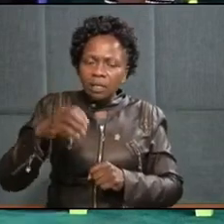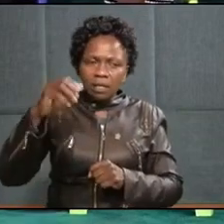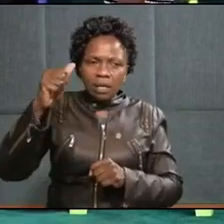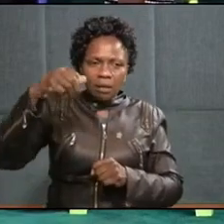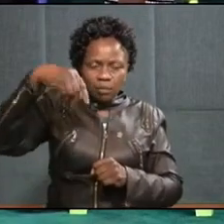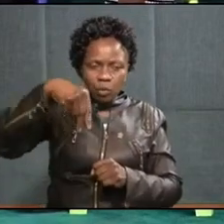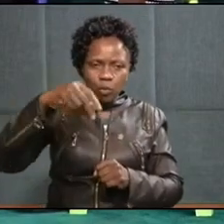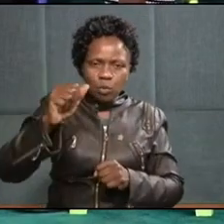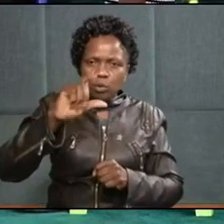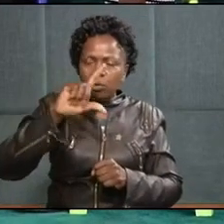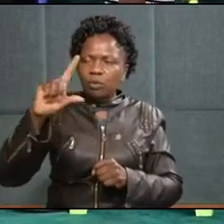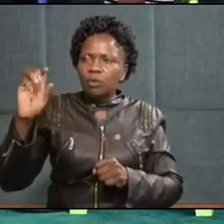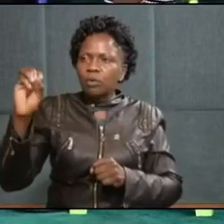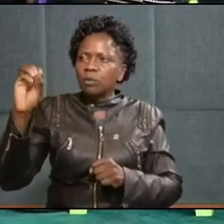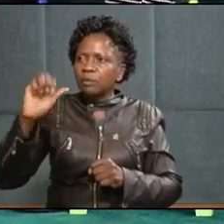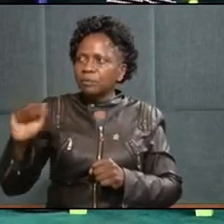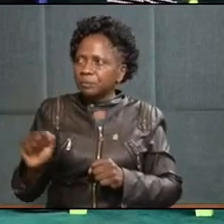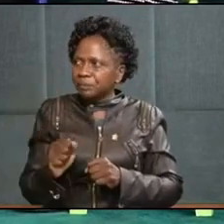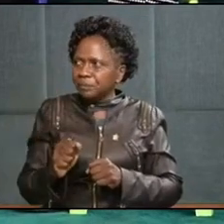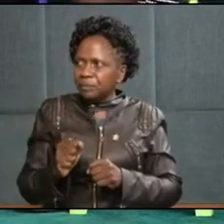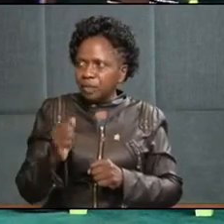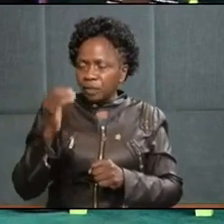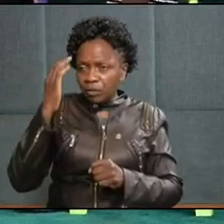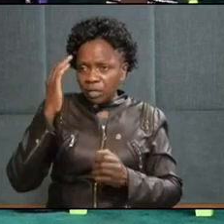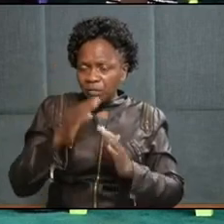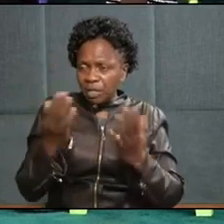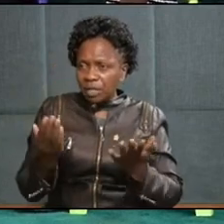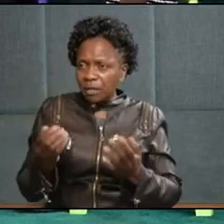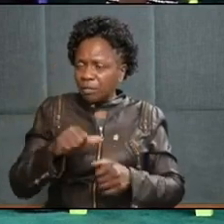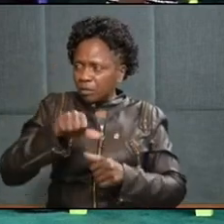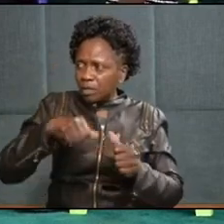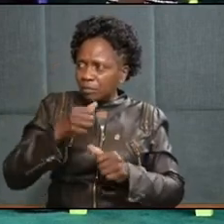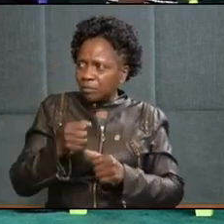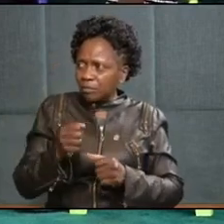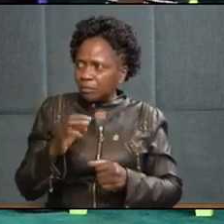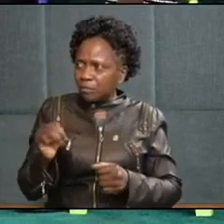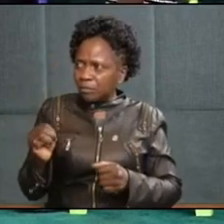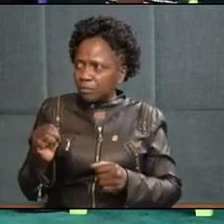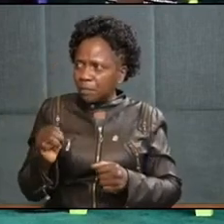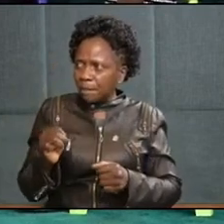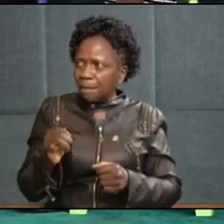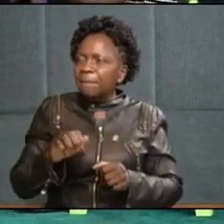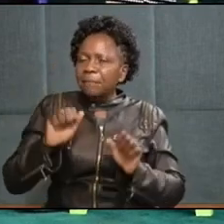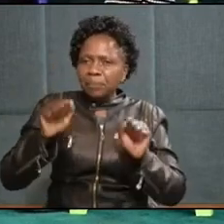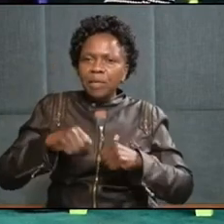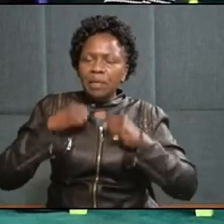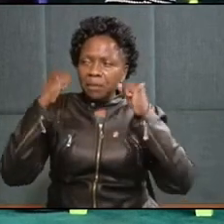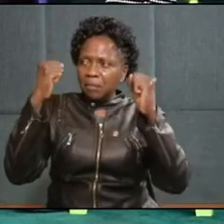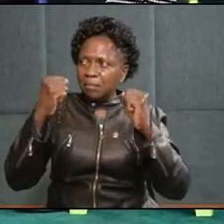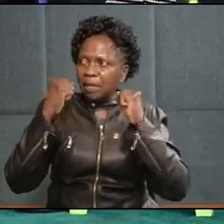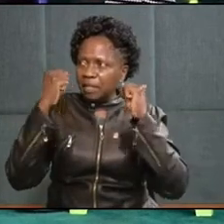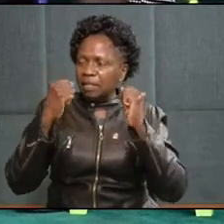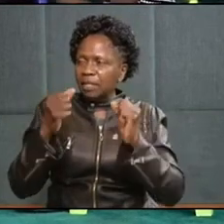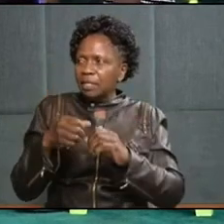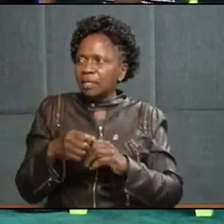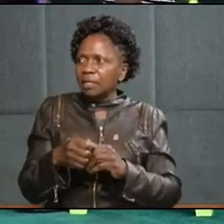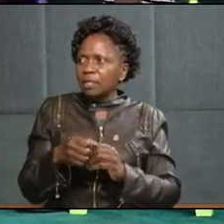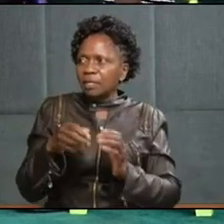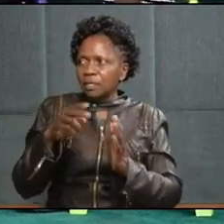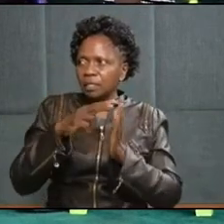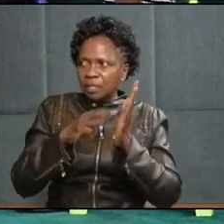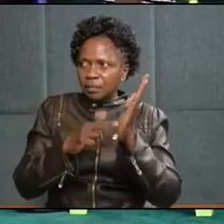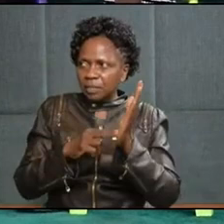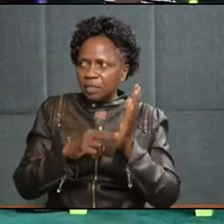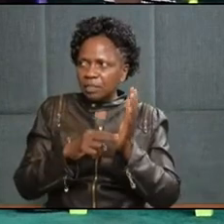arrives in Ephesus. Do you know something about Apollos, Mitch? He was mighty in scriptures. He was mighty in scriptures. Yes, Lucinda? He